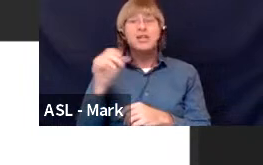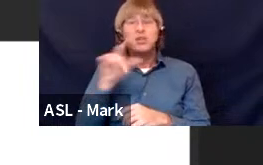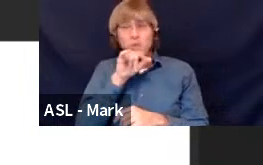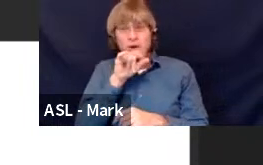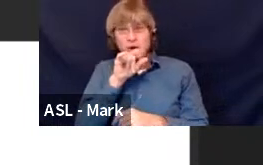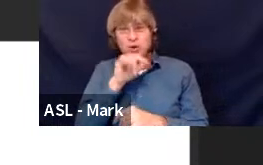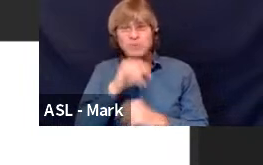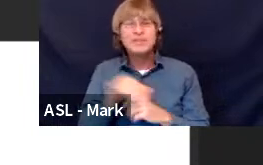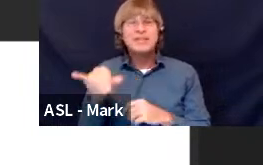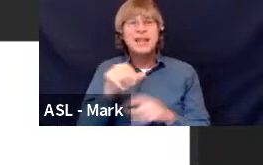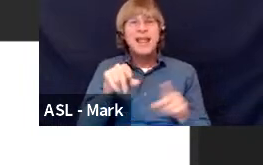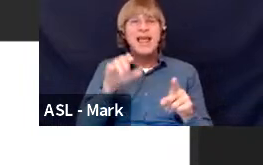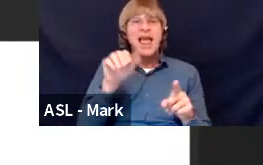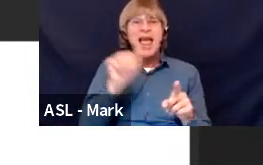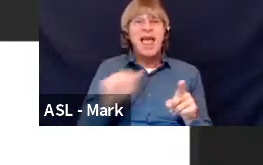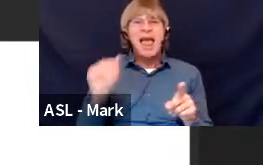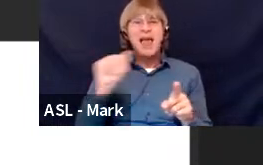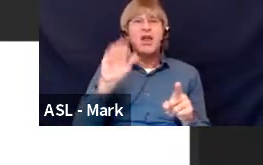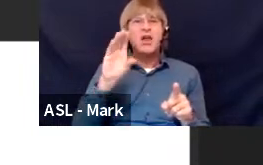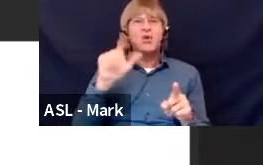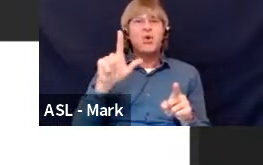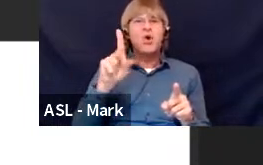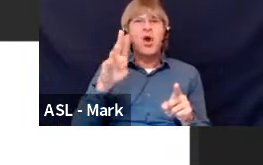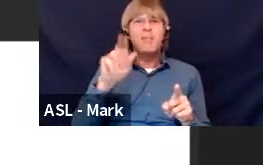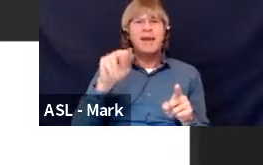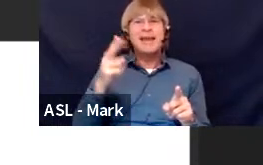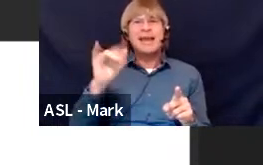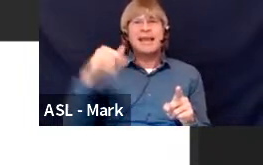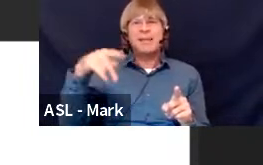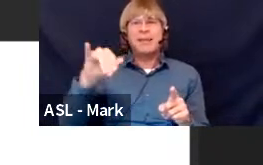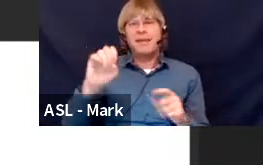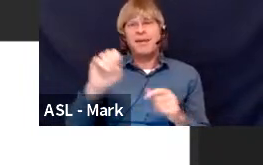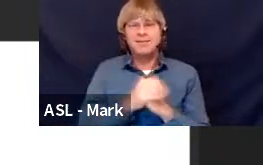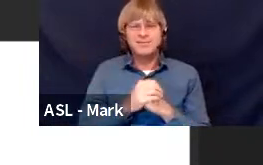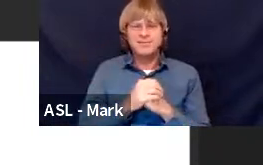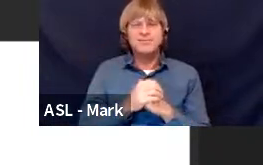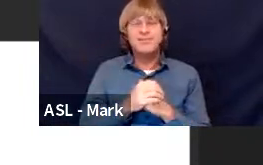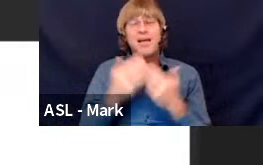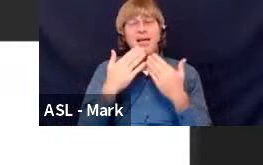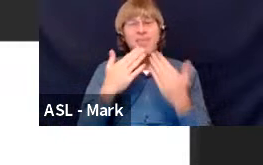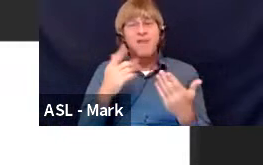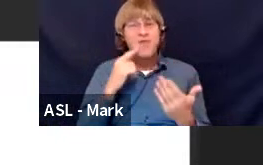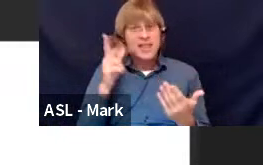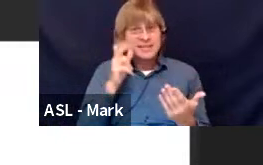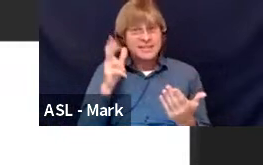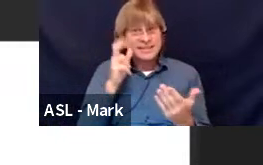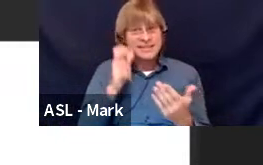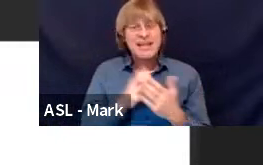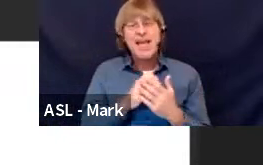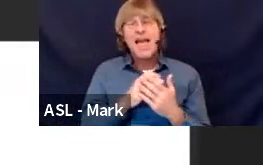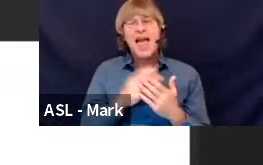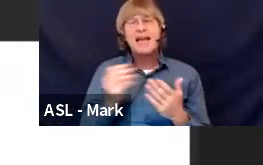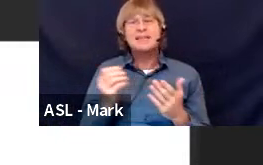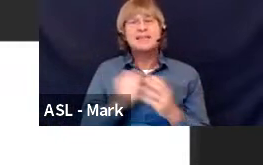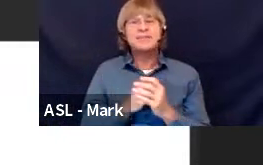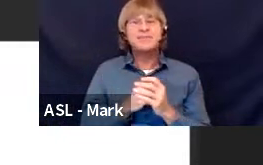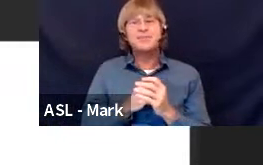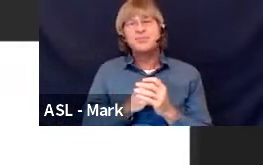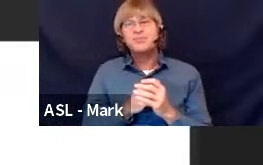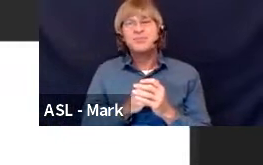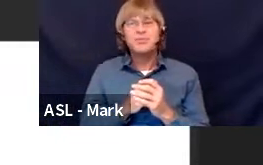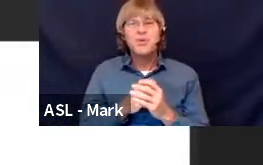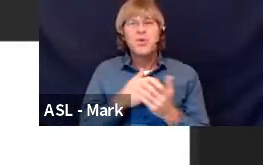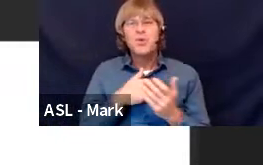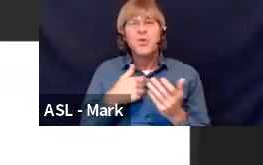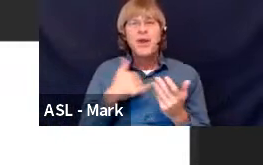Twitter alike at Cool Urban Hippie. Thank you all for listening, and we're